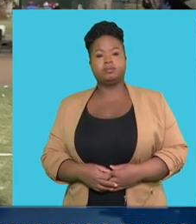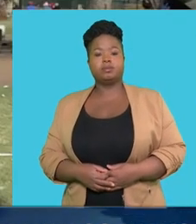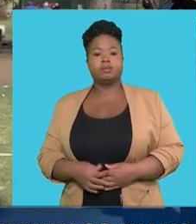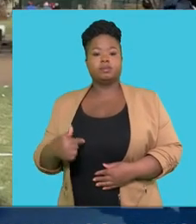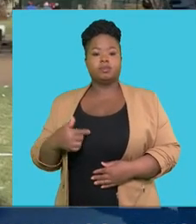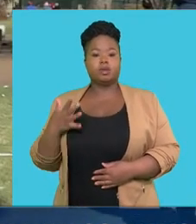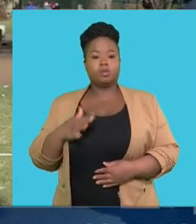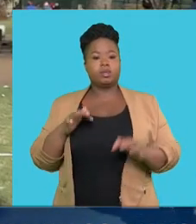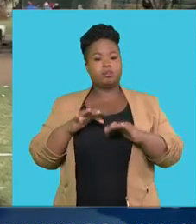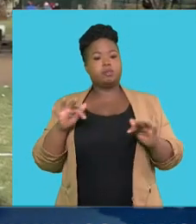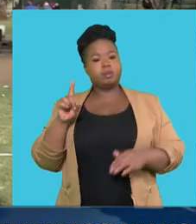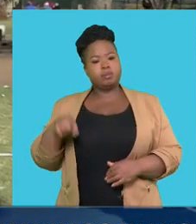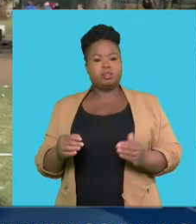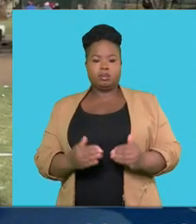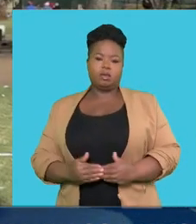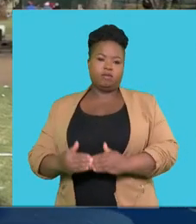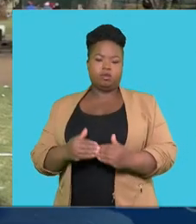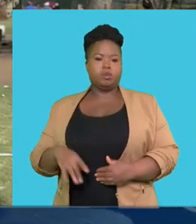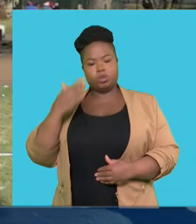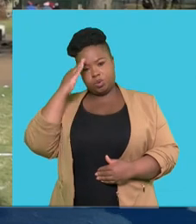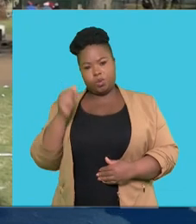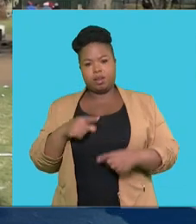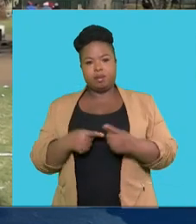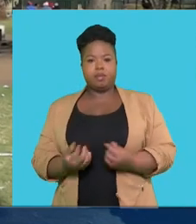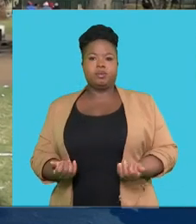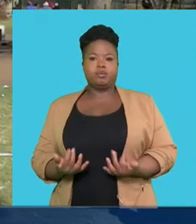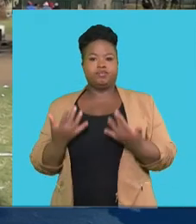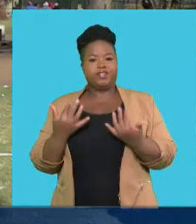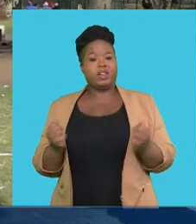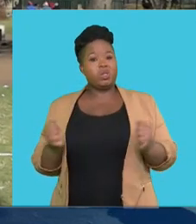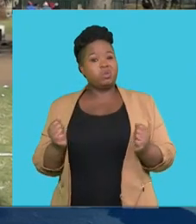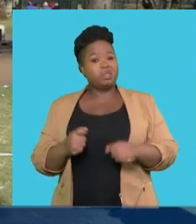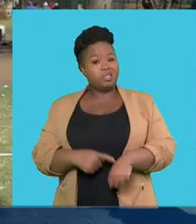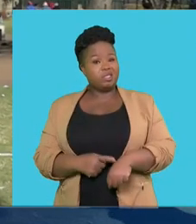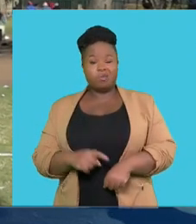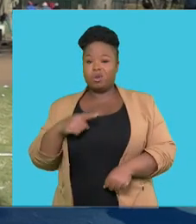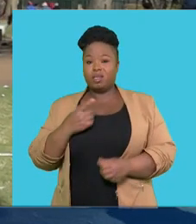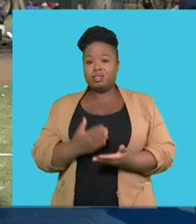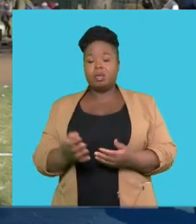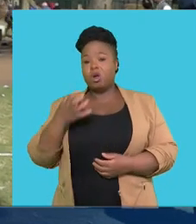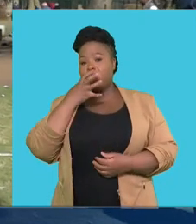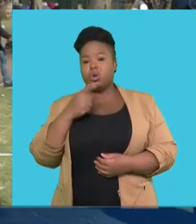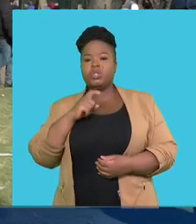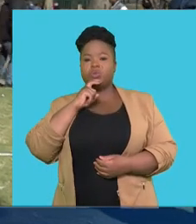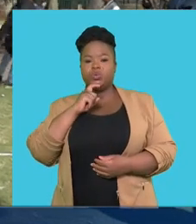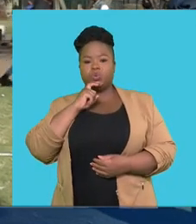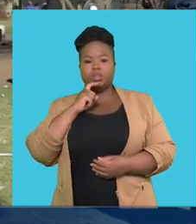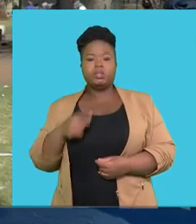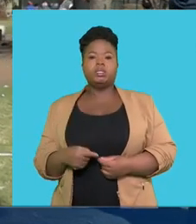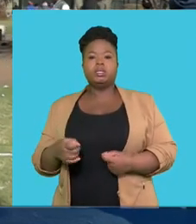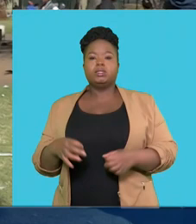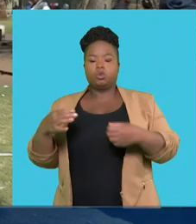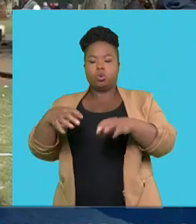bayazi ukuthi babe careful ngendaba zomlilo, especially winter kanje, because abanye abanamahita balayita ama-2 plate.